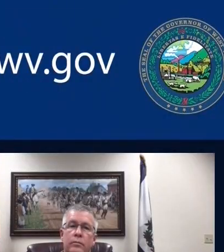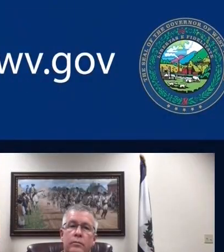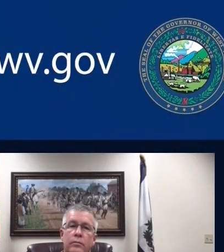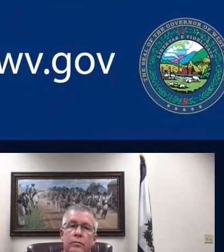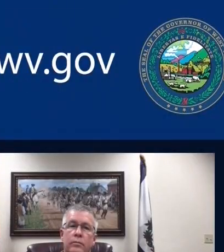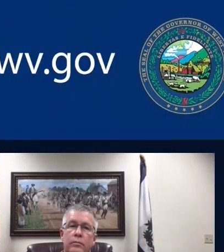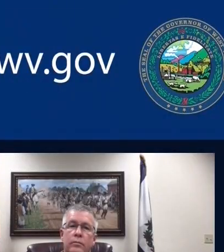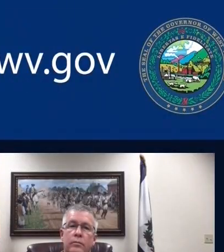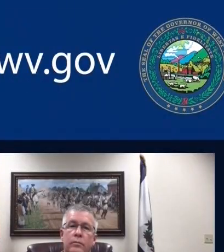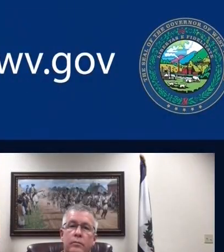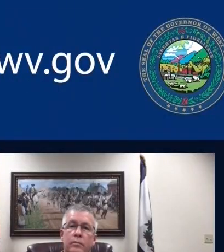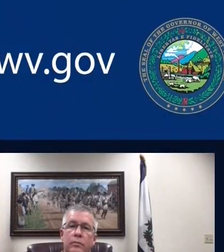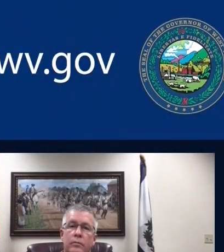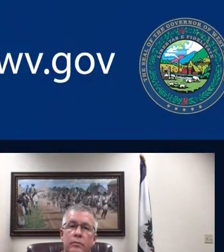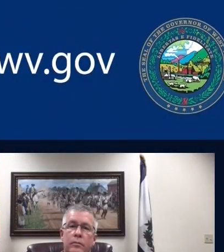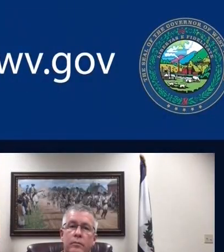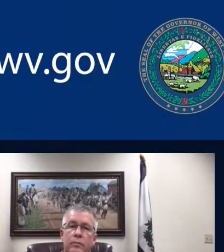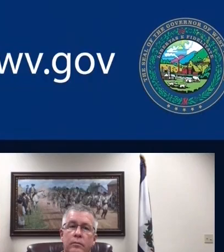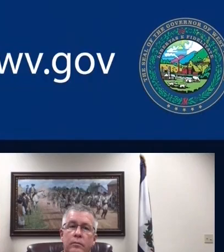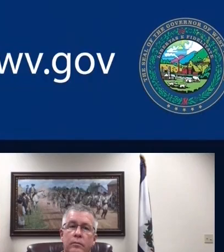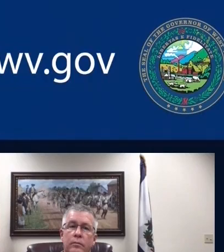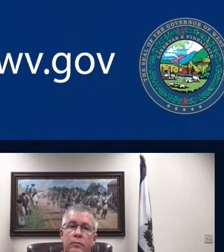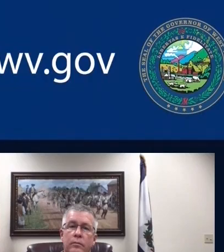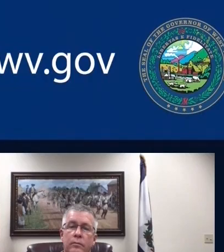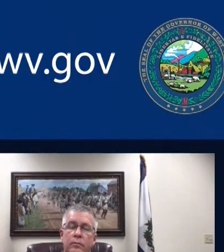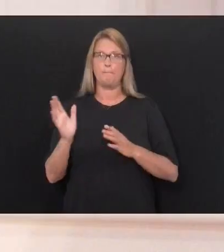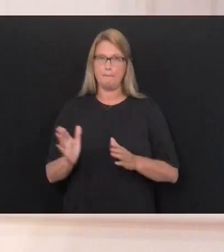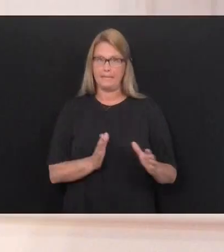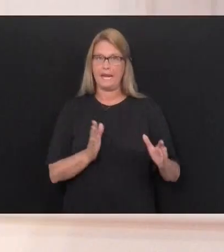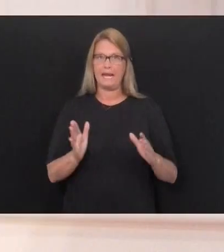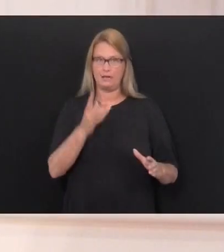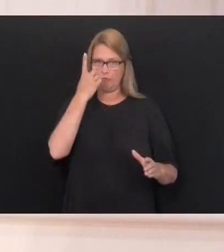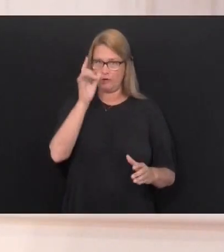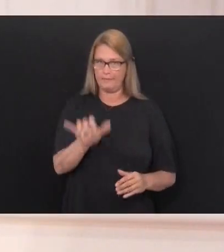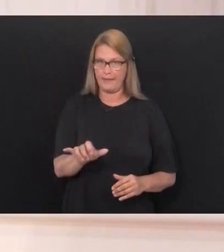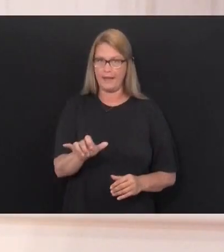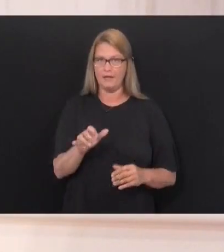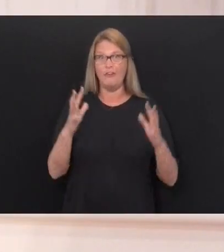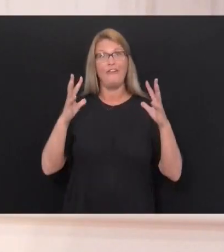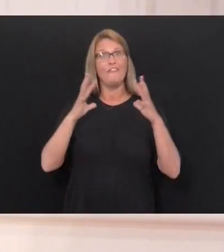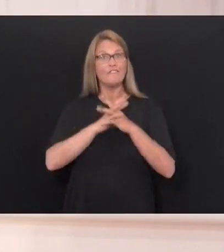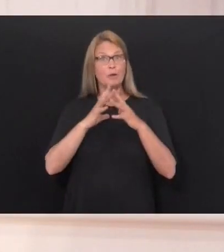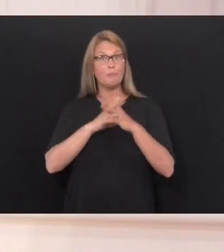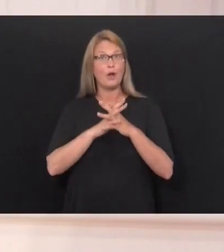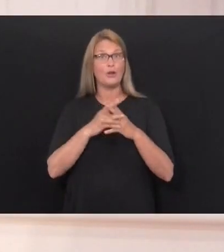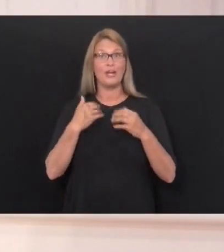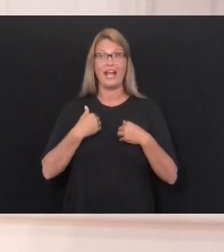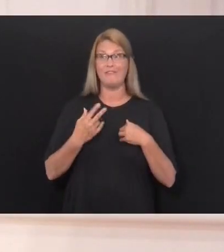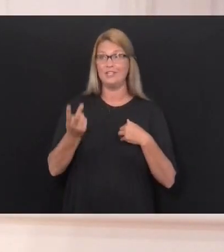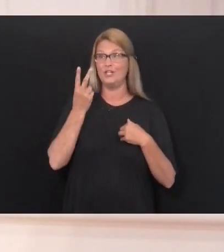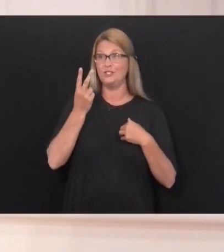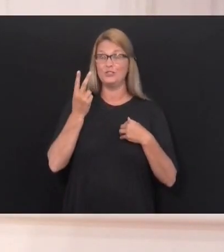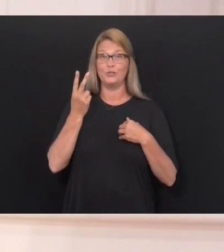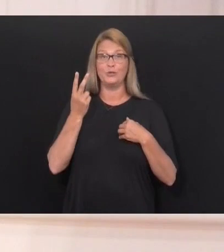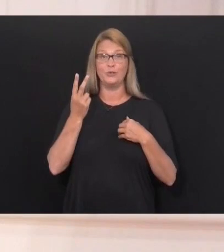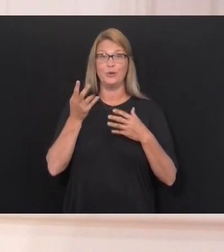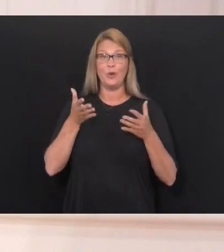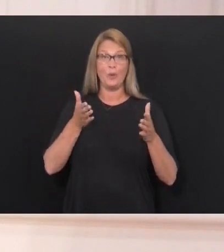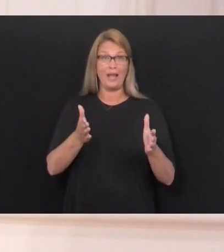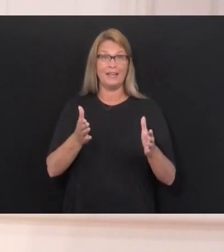have some input into this. But before I go there, I want to just tell you just this. If you were to ask